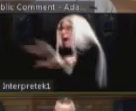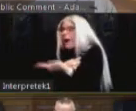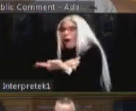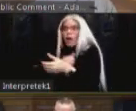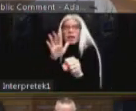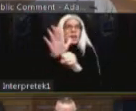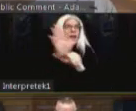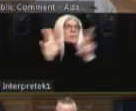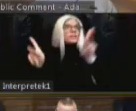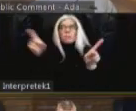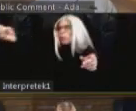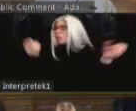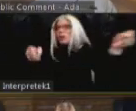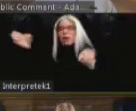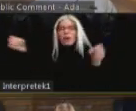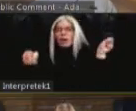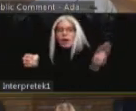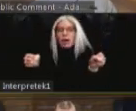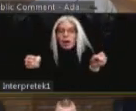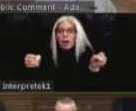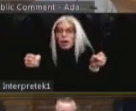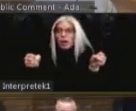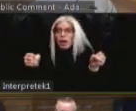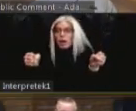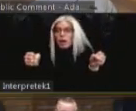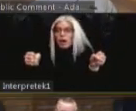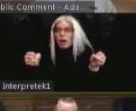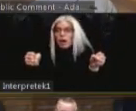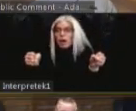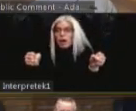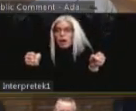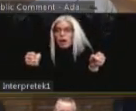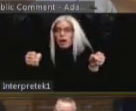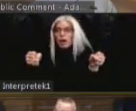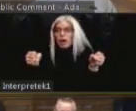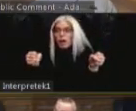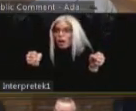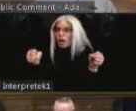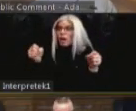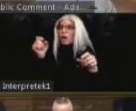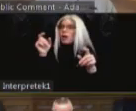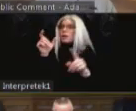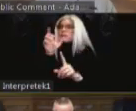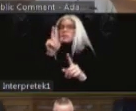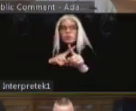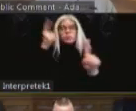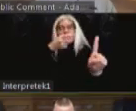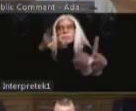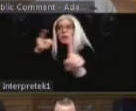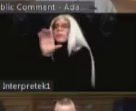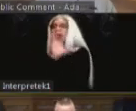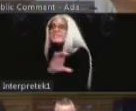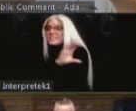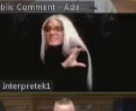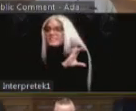anacle of a development which a civilian or a citizen takes upon their own hands to do. Our jails